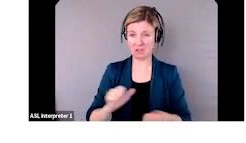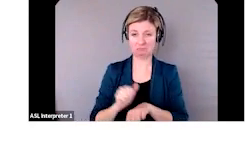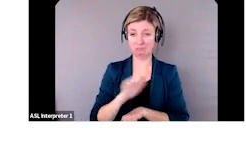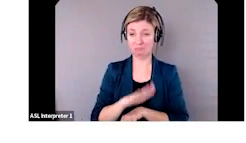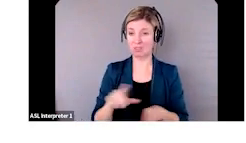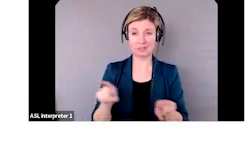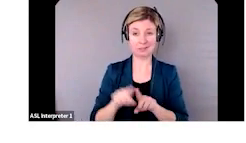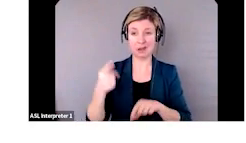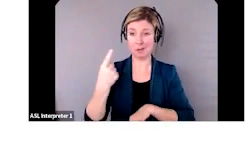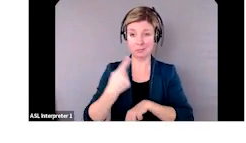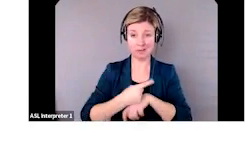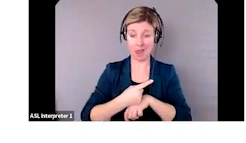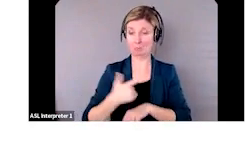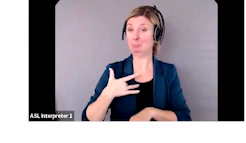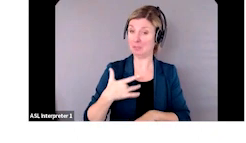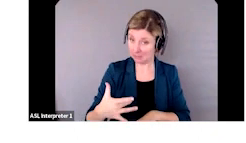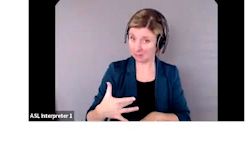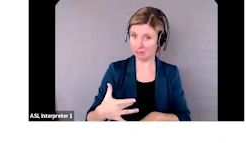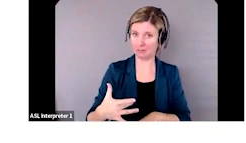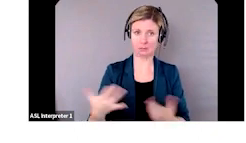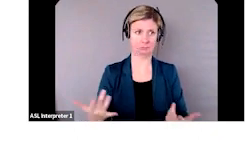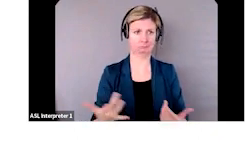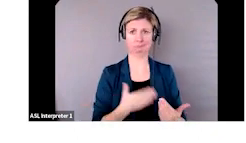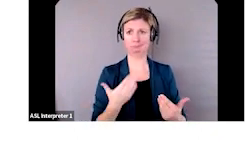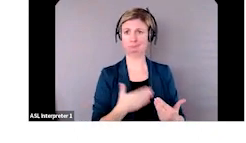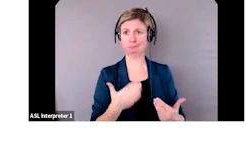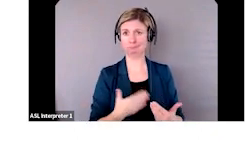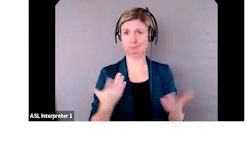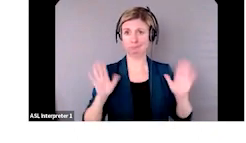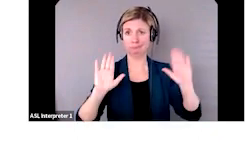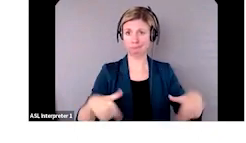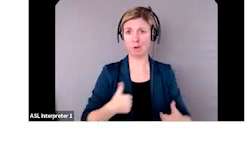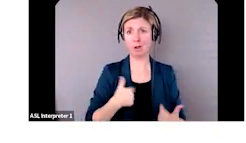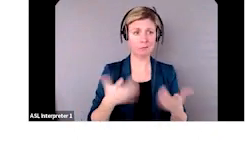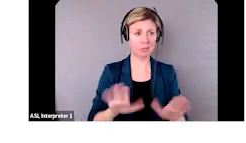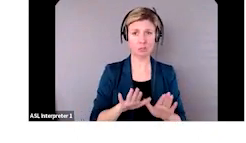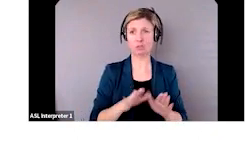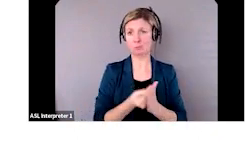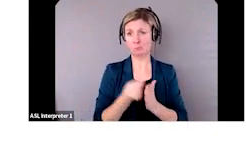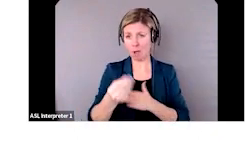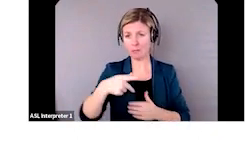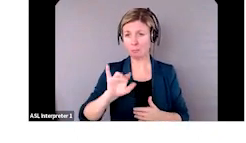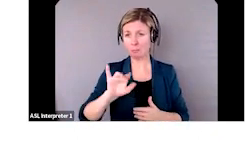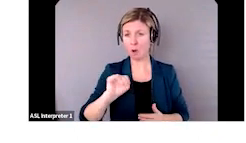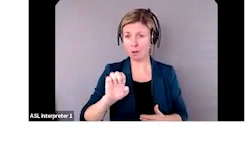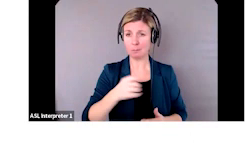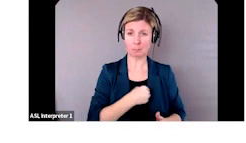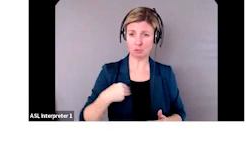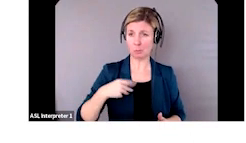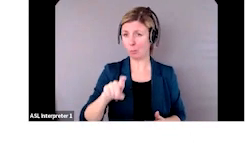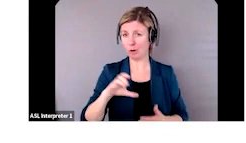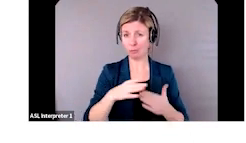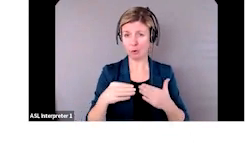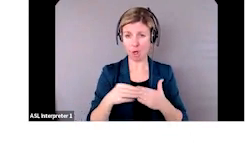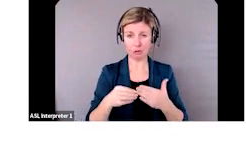And so it's very convenient. There's no cost. I paid my $100 for my Prime membership, and now I can have access to free shipping